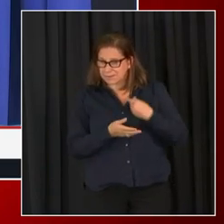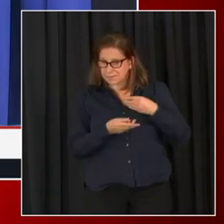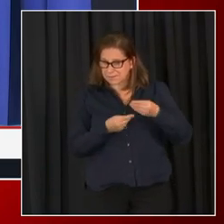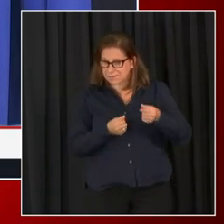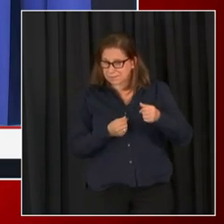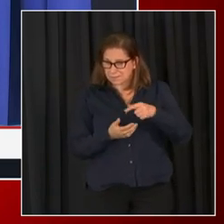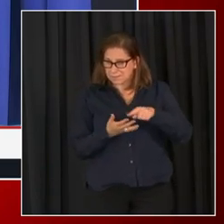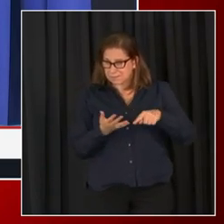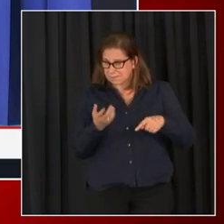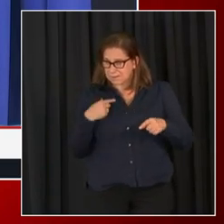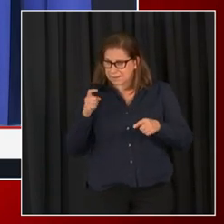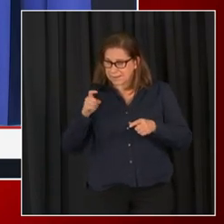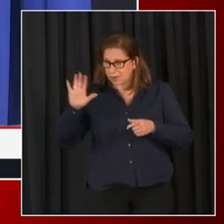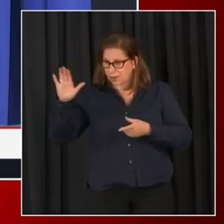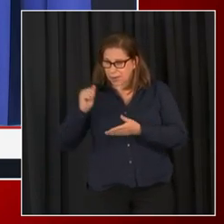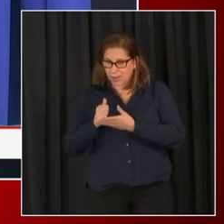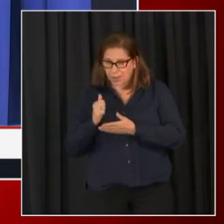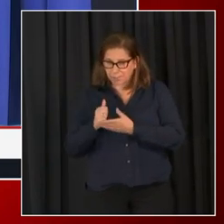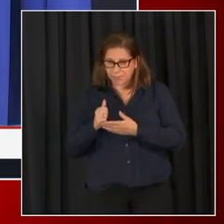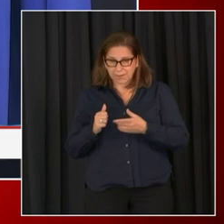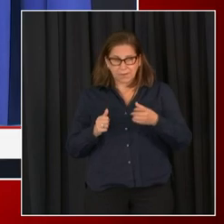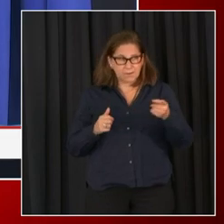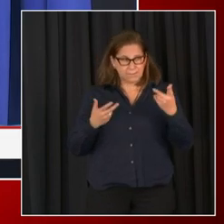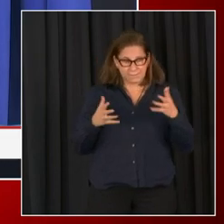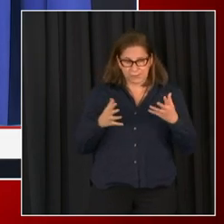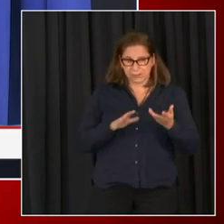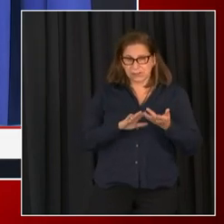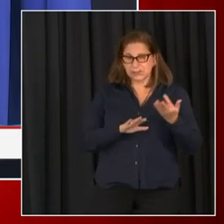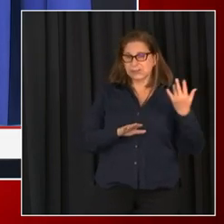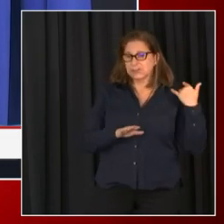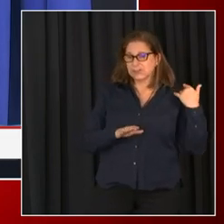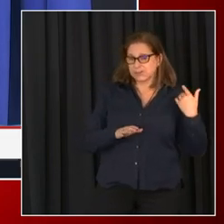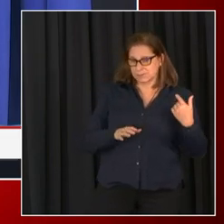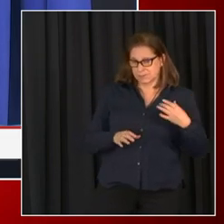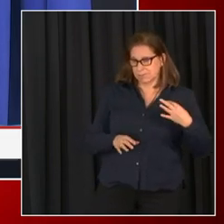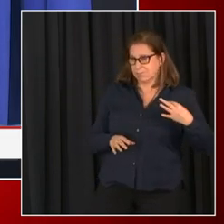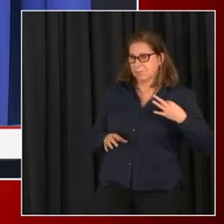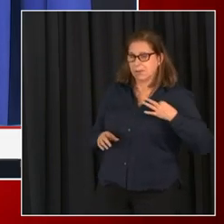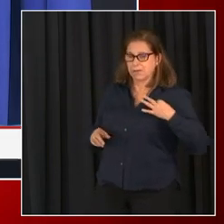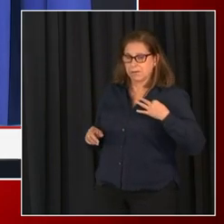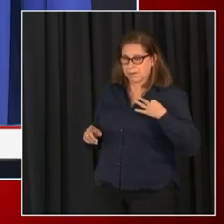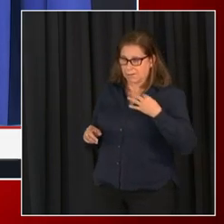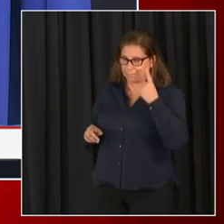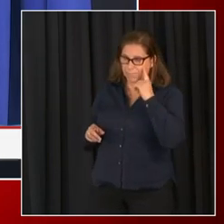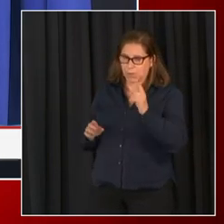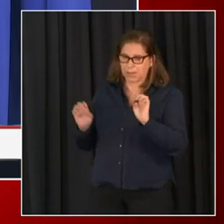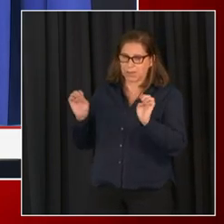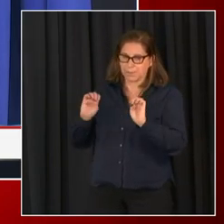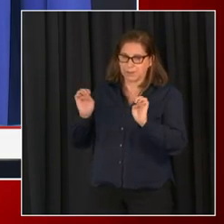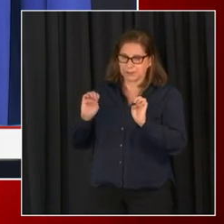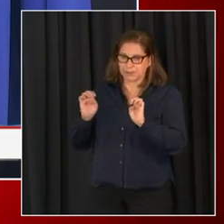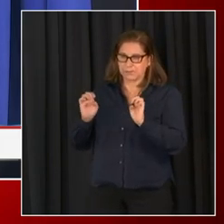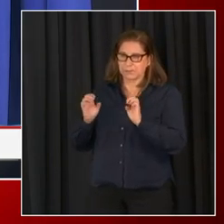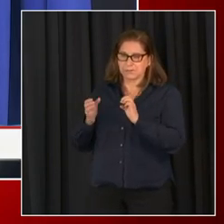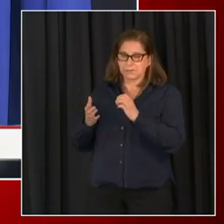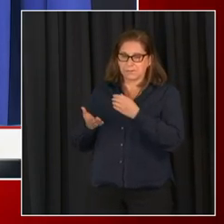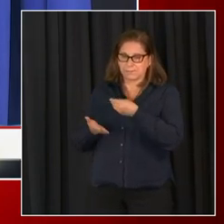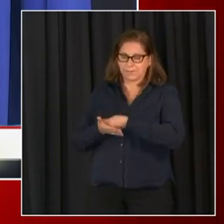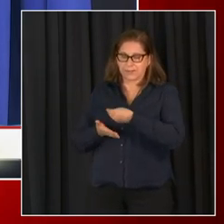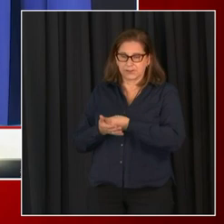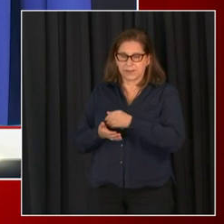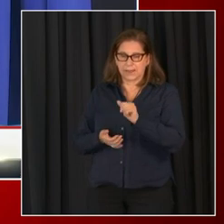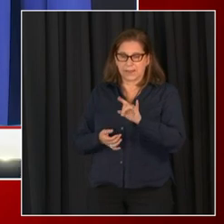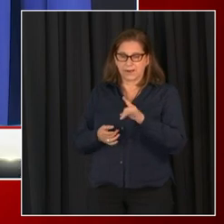declaring a state of emergency, opened up our eligibility for emergency protective measures. It's called Category B